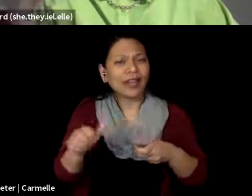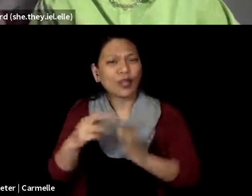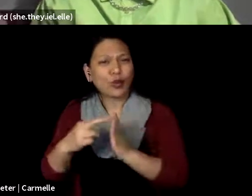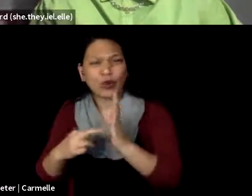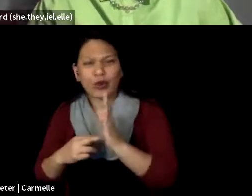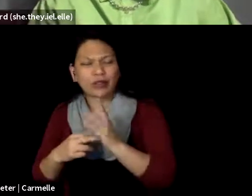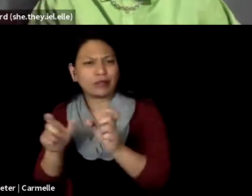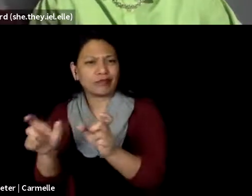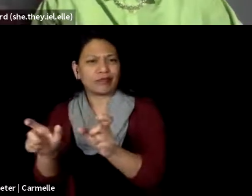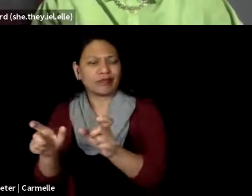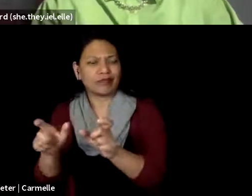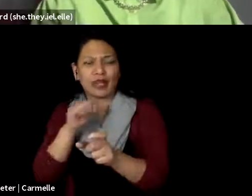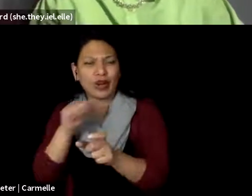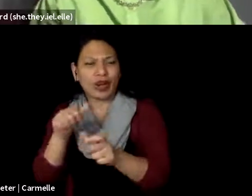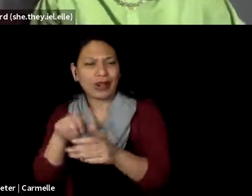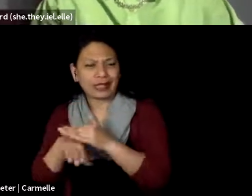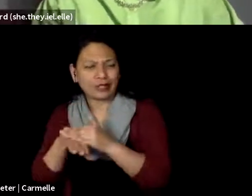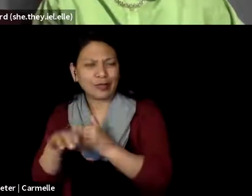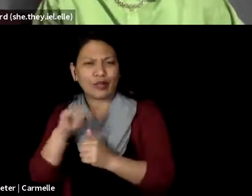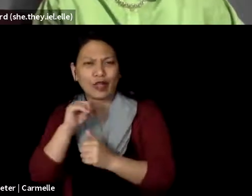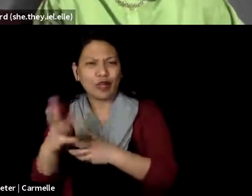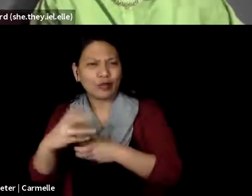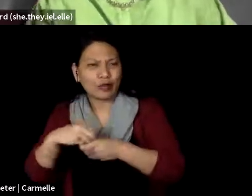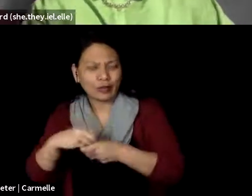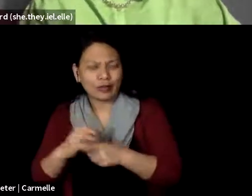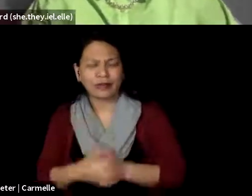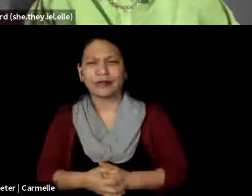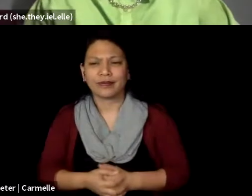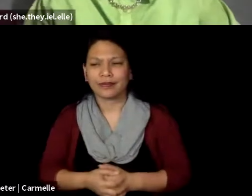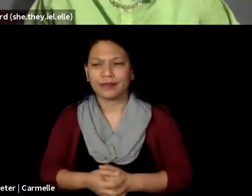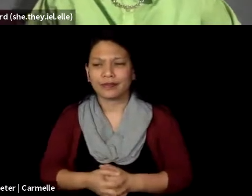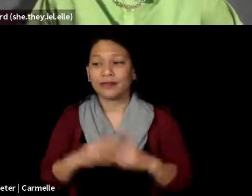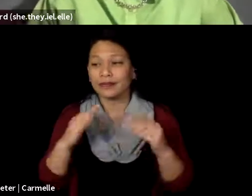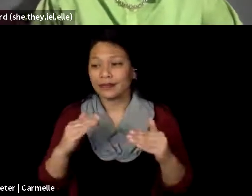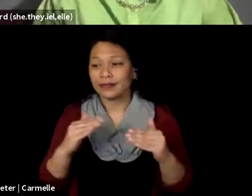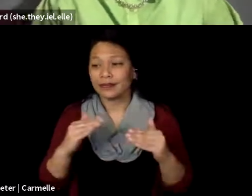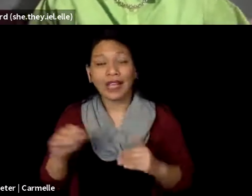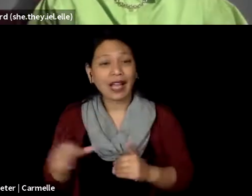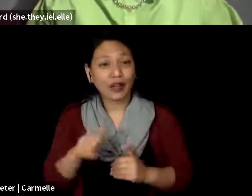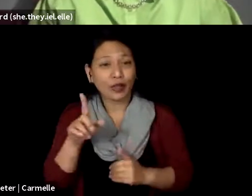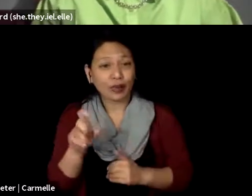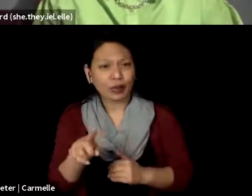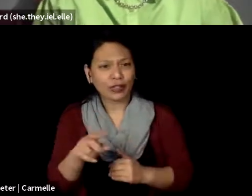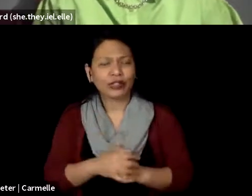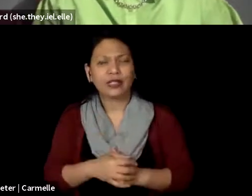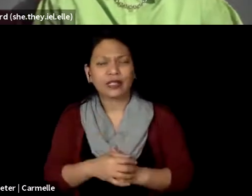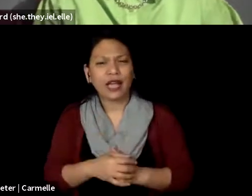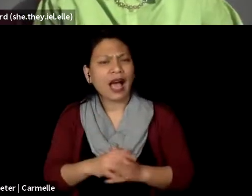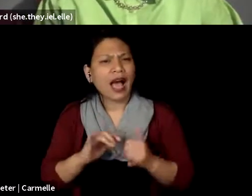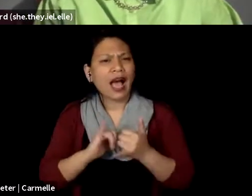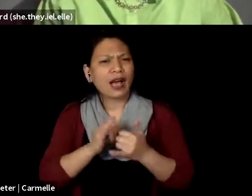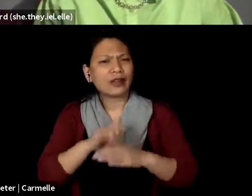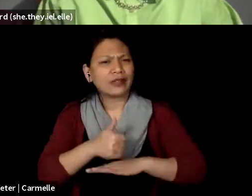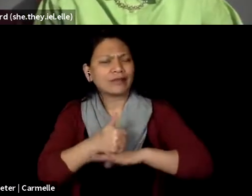inclusion, so exclusion. Another question that I have for the both of you is, how do you implement